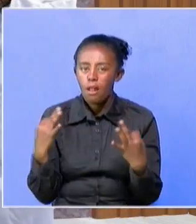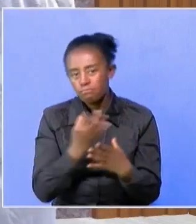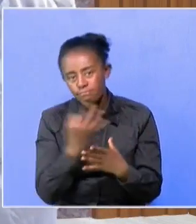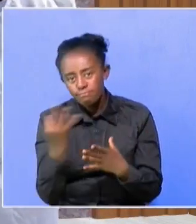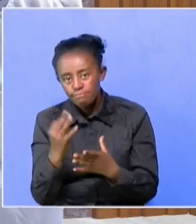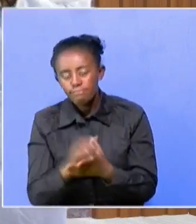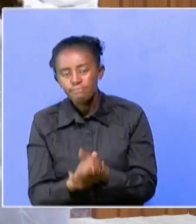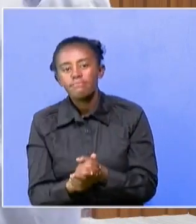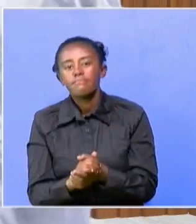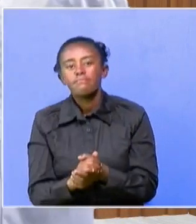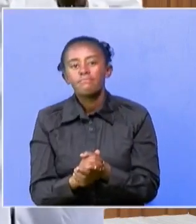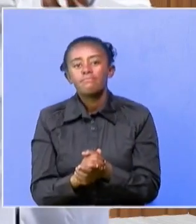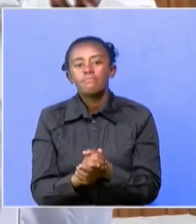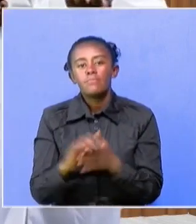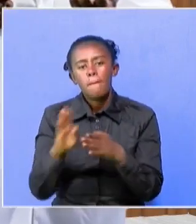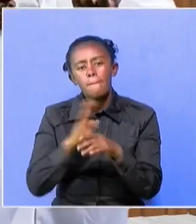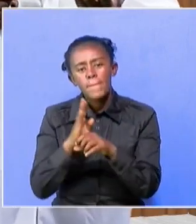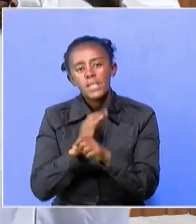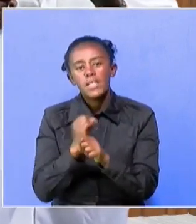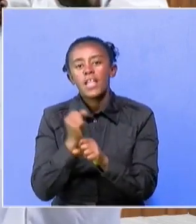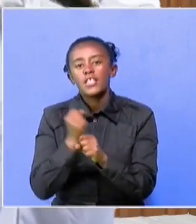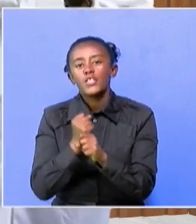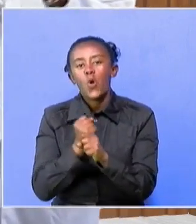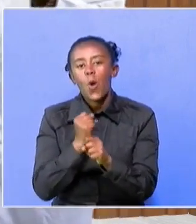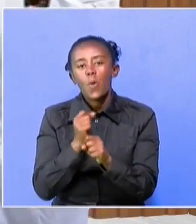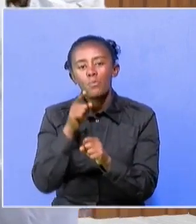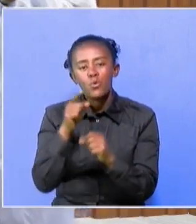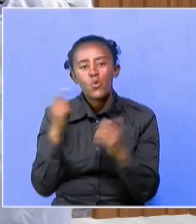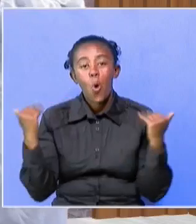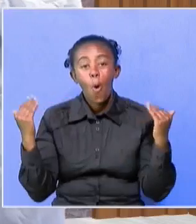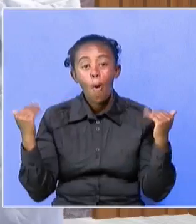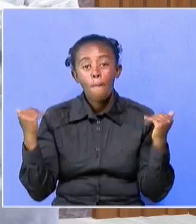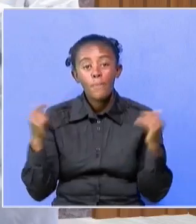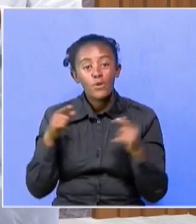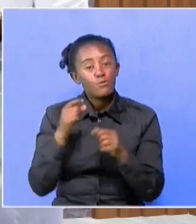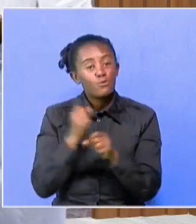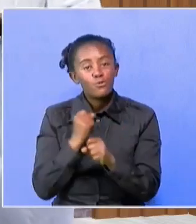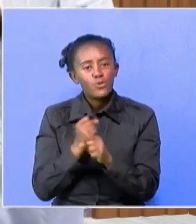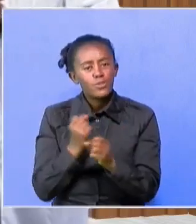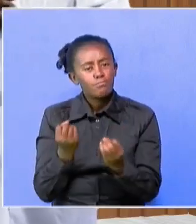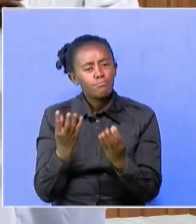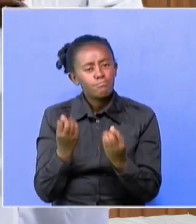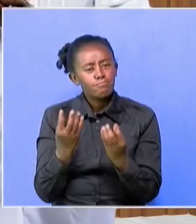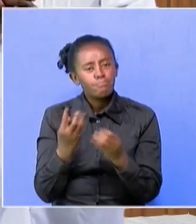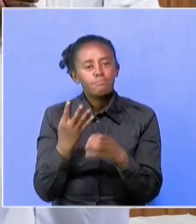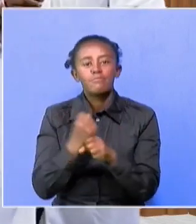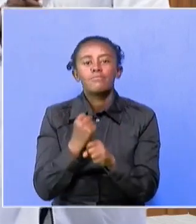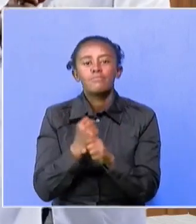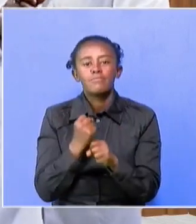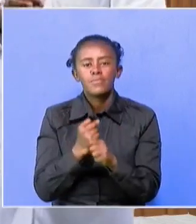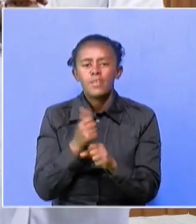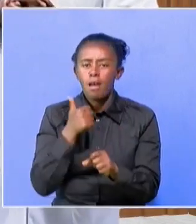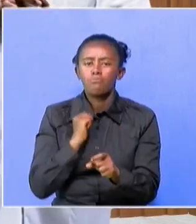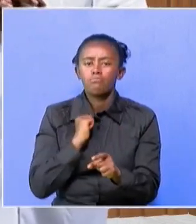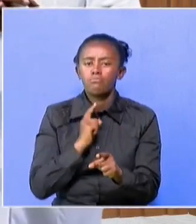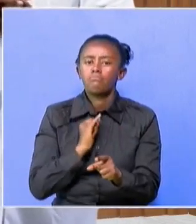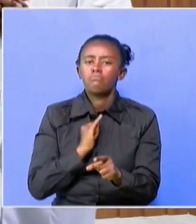you are busy at this job. I hope you will be doing too much. I'm